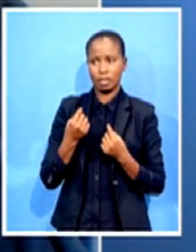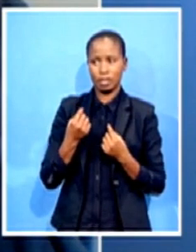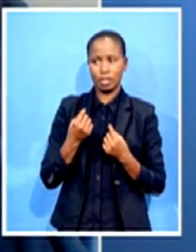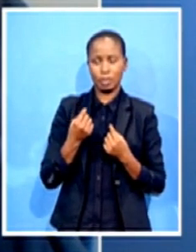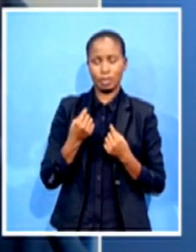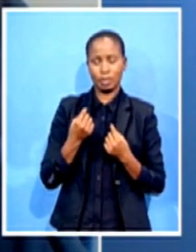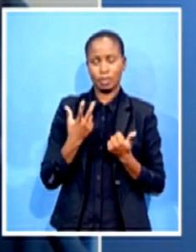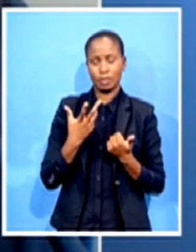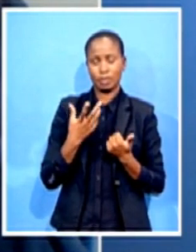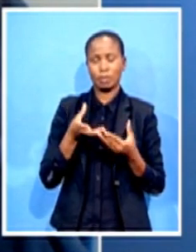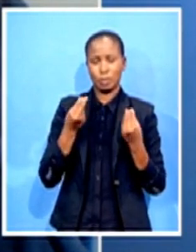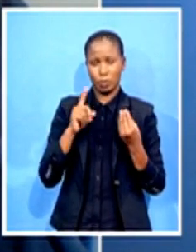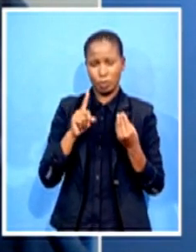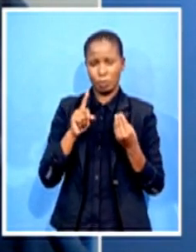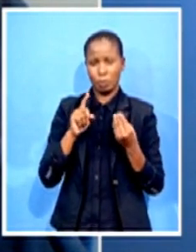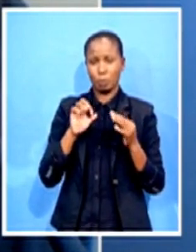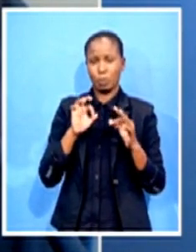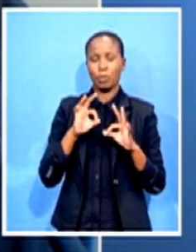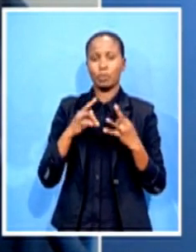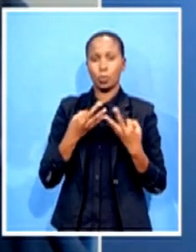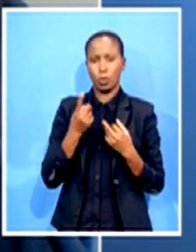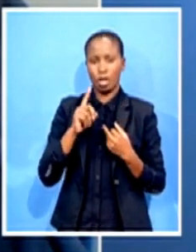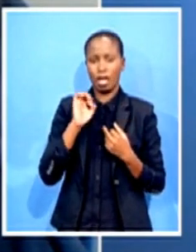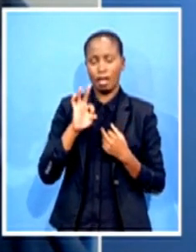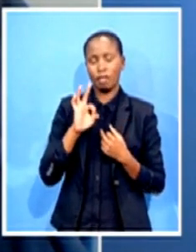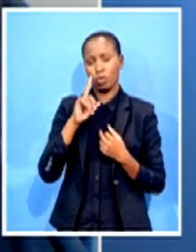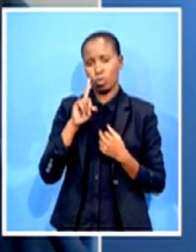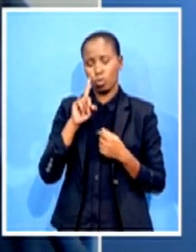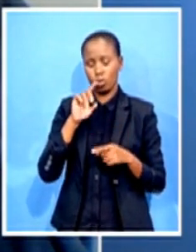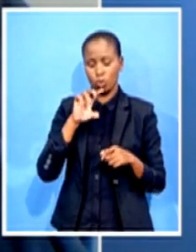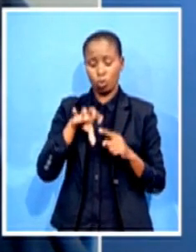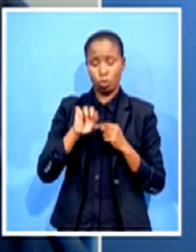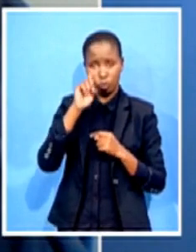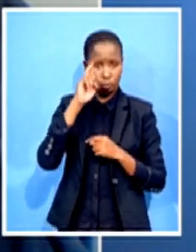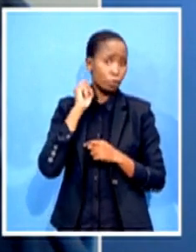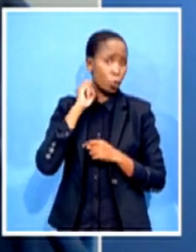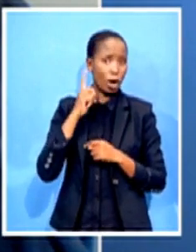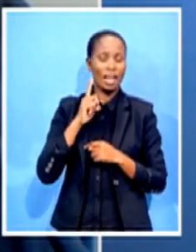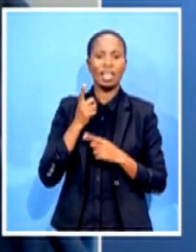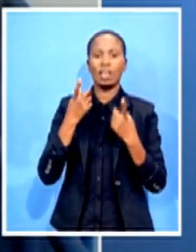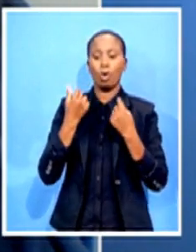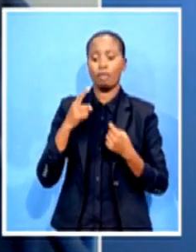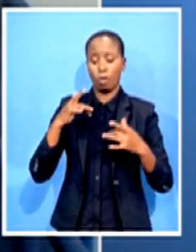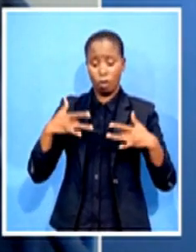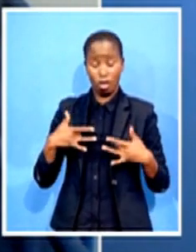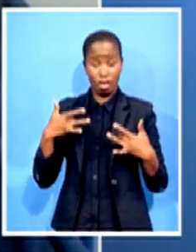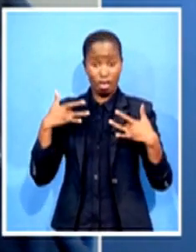take into account the then cost of living now, it becomes very unfair to domestic